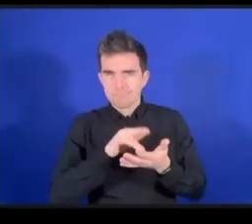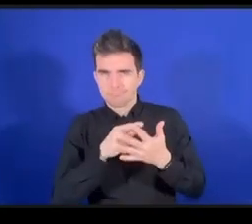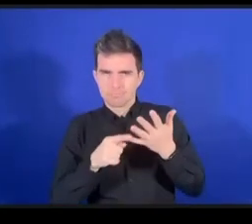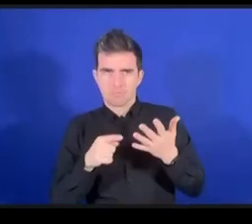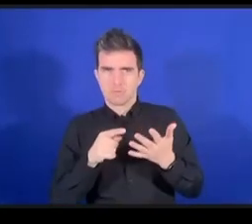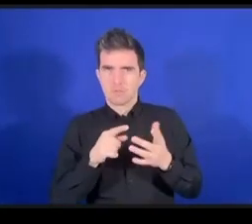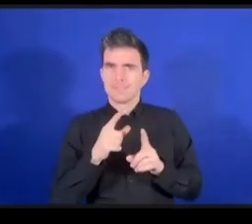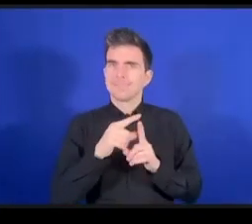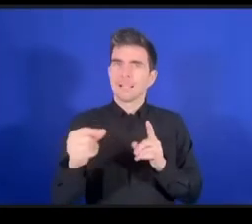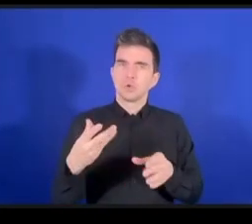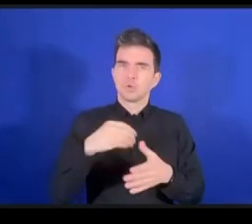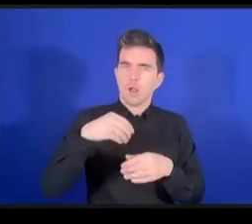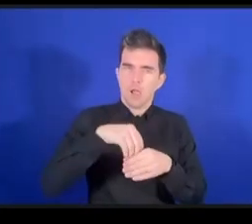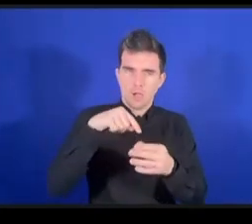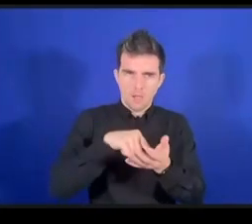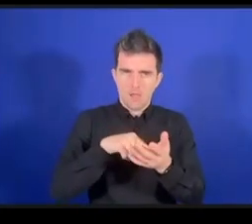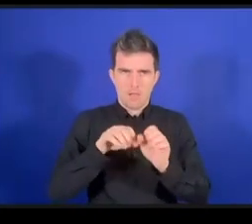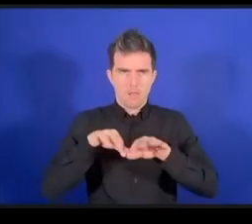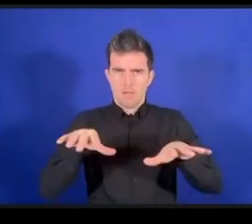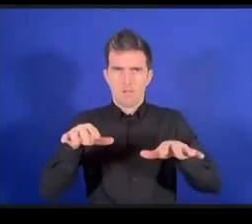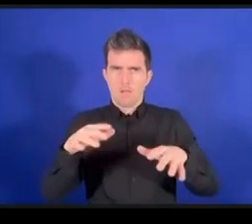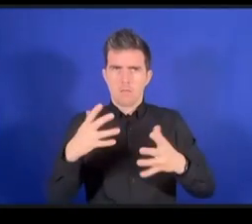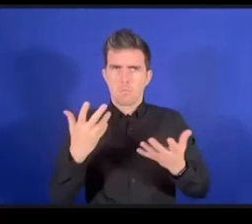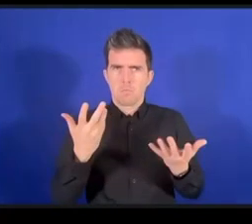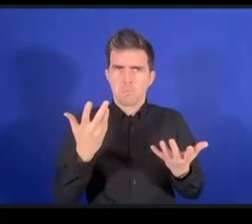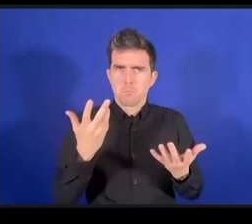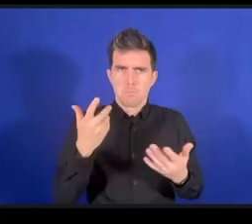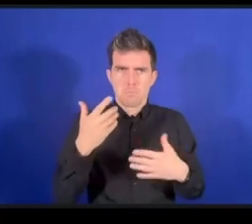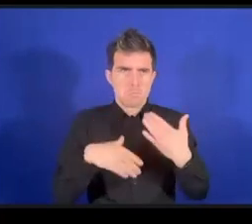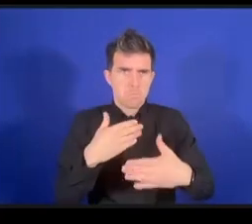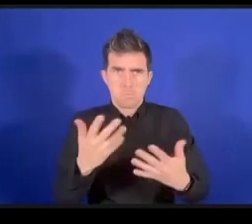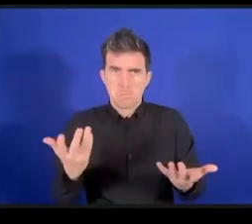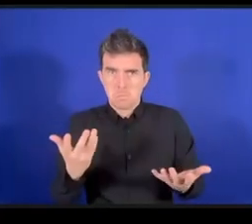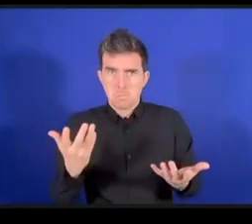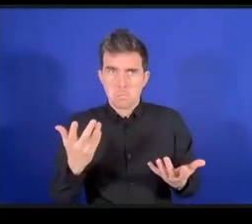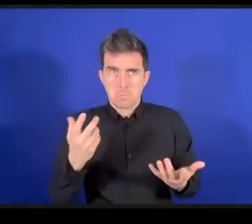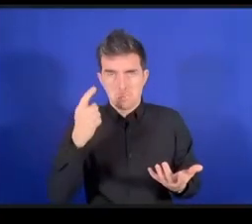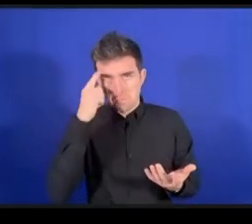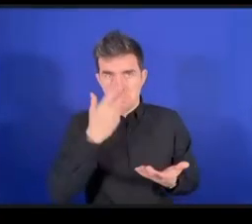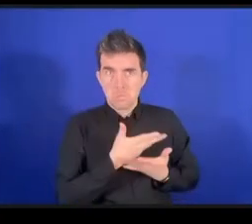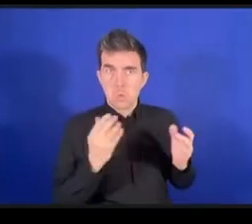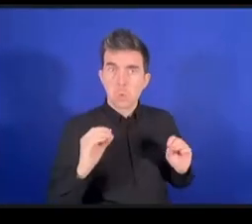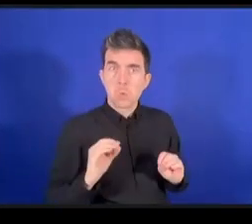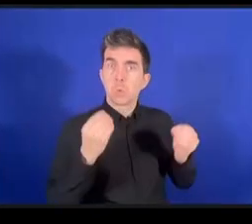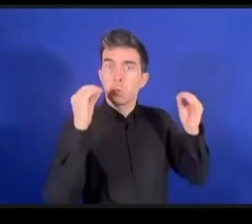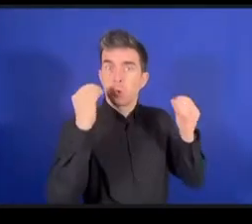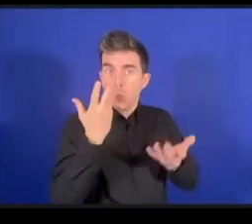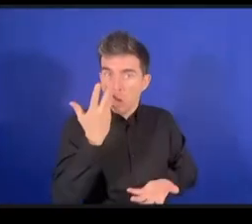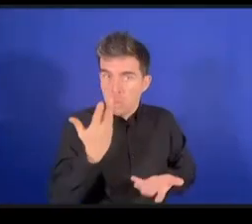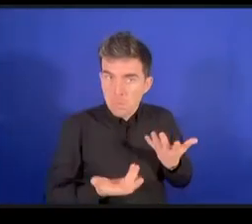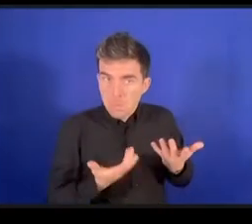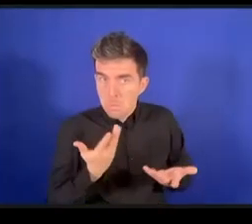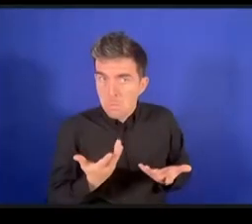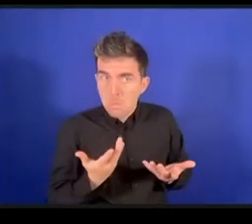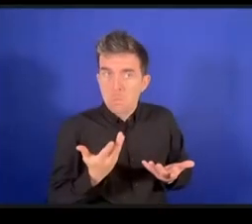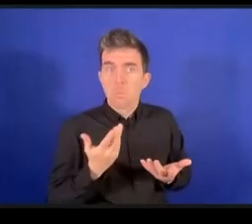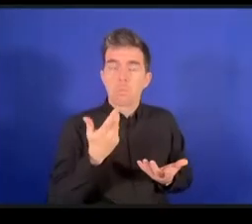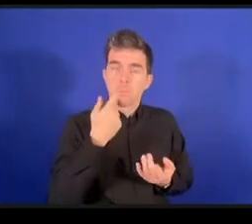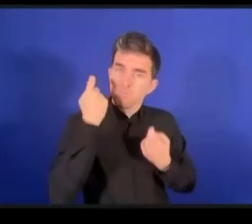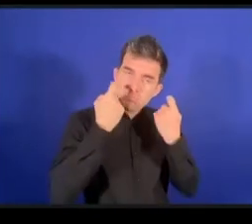we're shortly going to run out of time. 1 minute. Thank you. I was very concise.